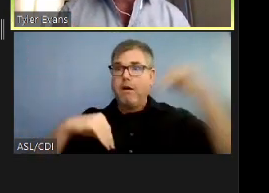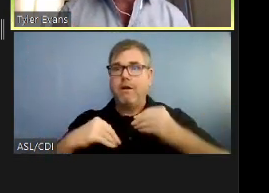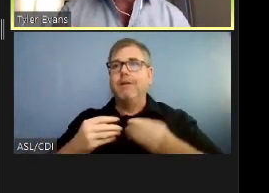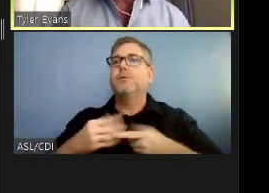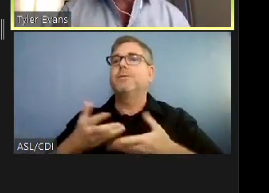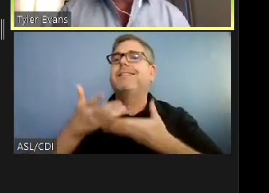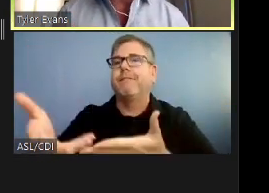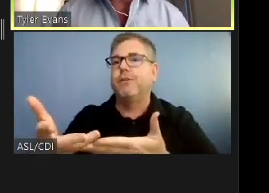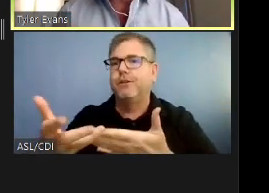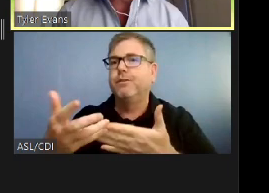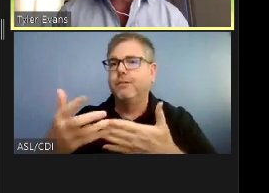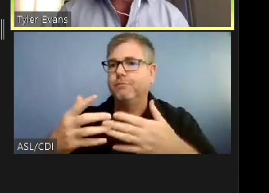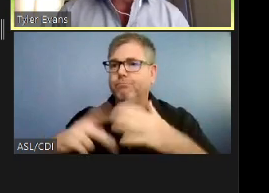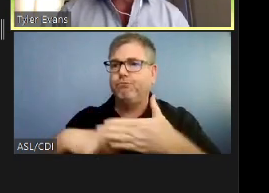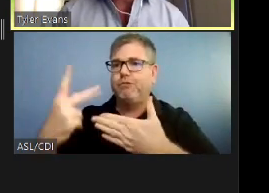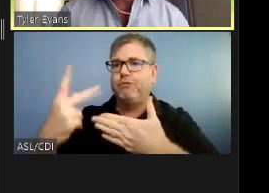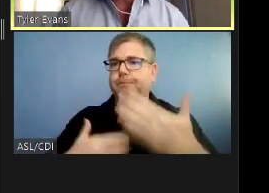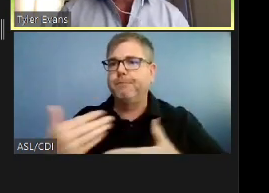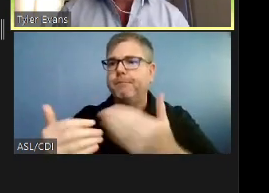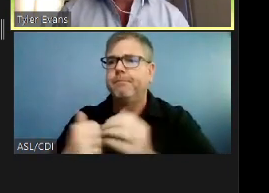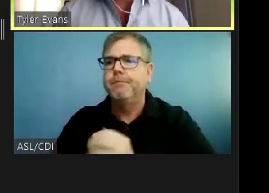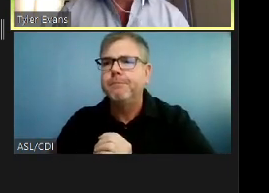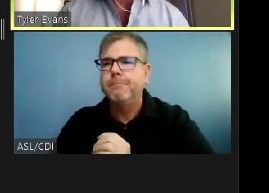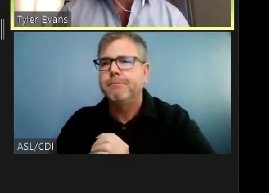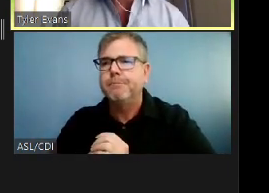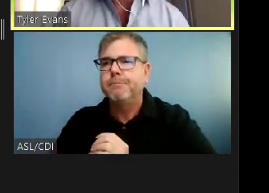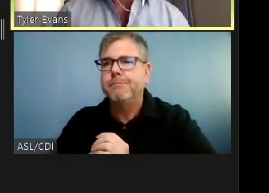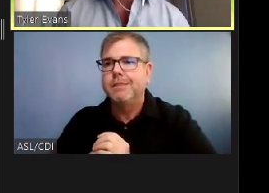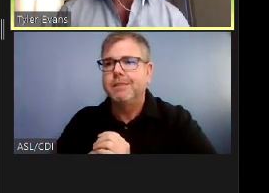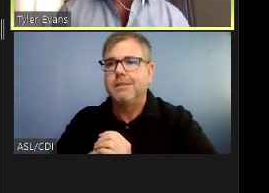much wiggle room at this point. Anyhow, next slide.